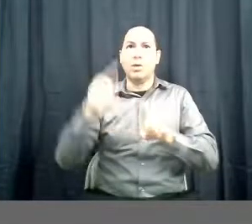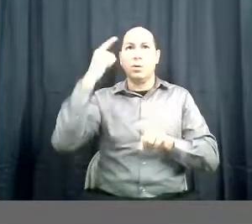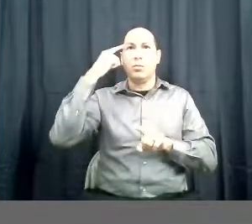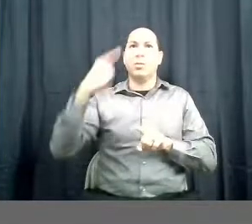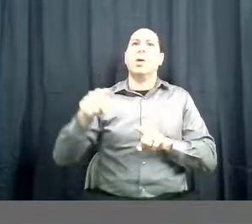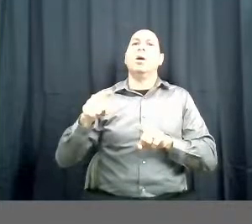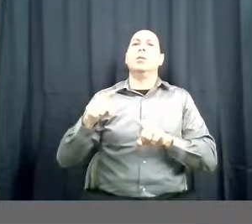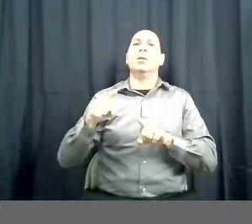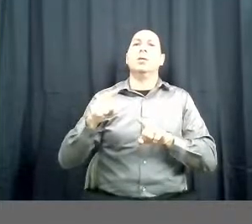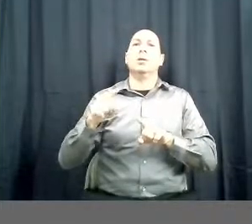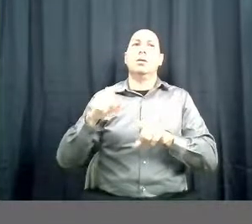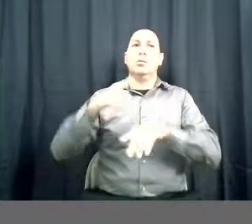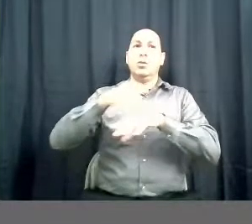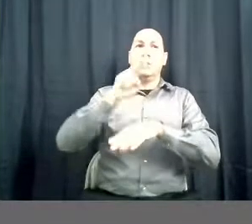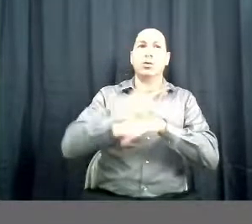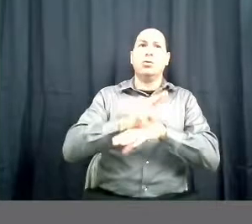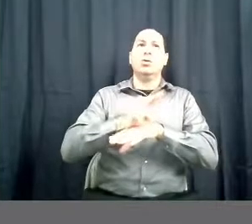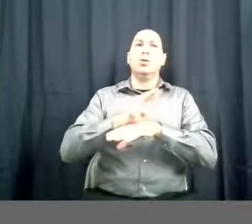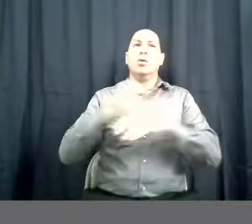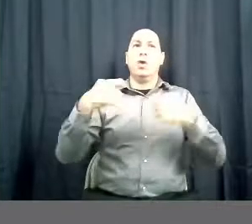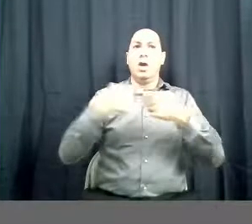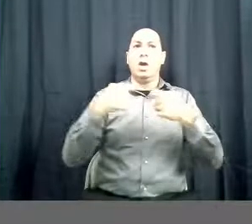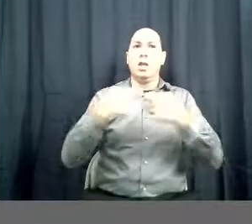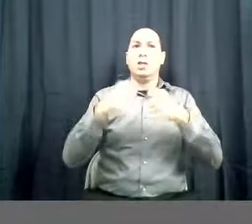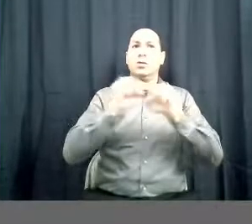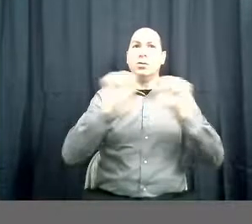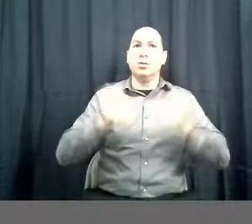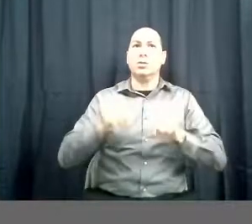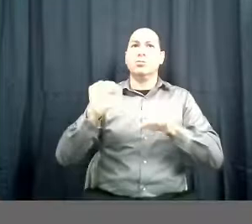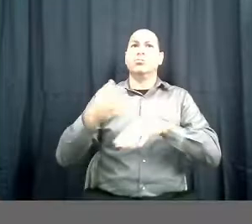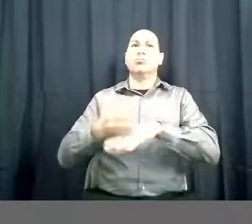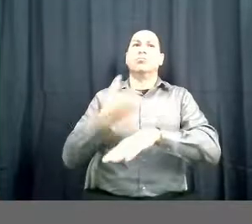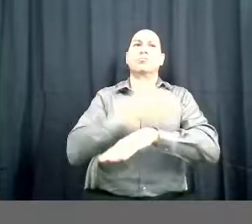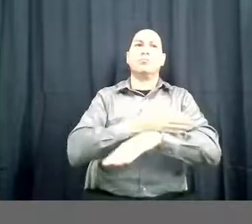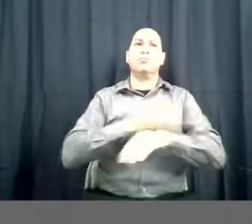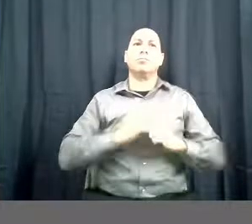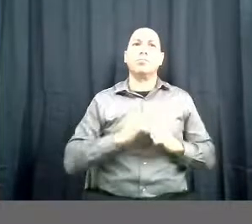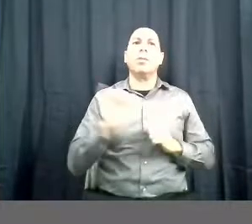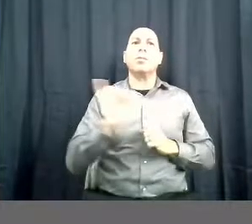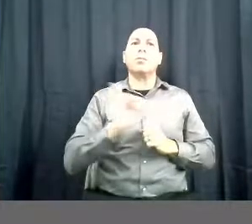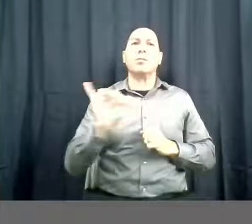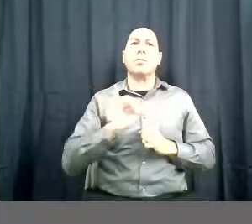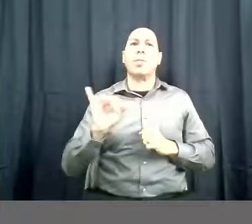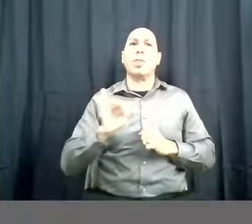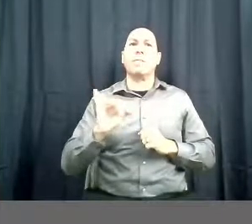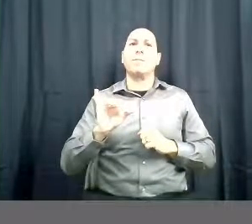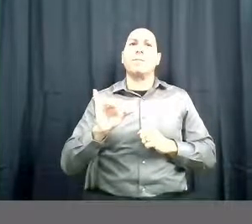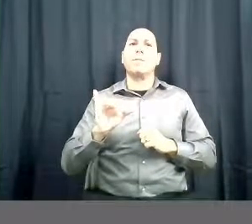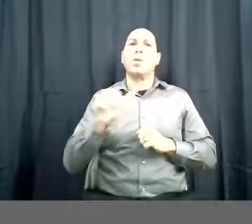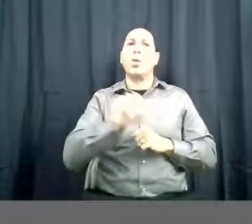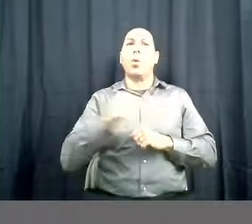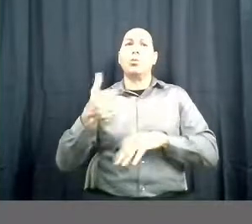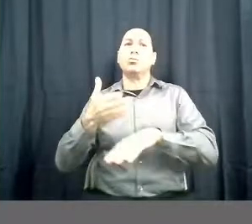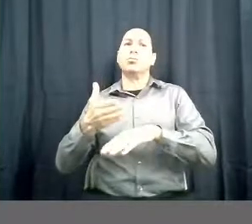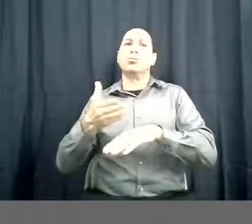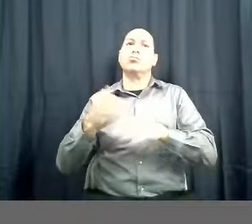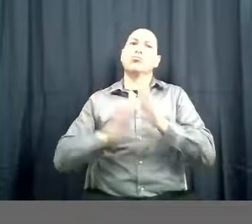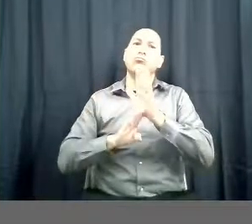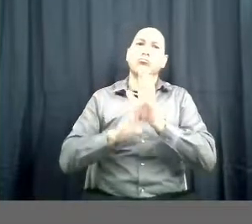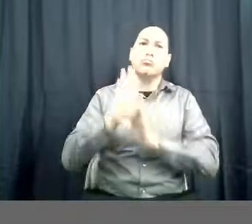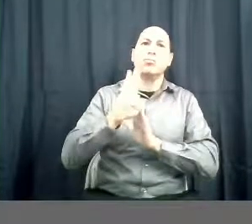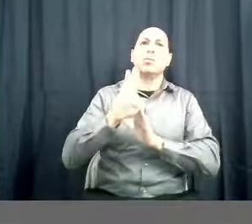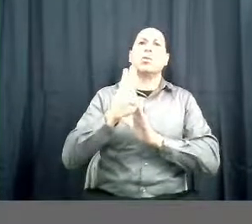It also includes significant progress reforming the government's procurement system, which I mentioned earlier, improving road infrastructure and